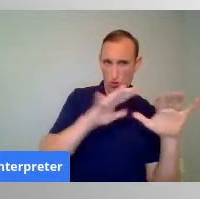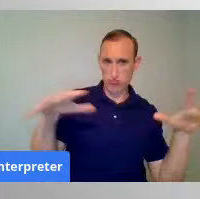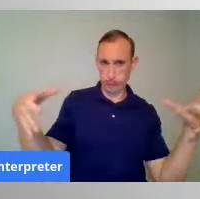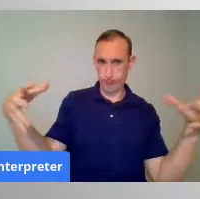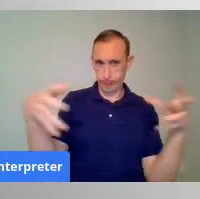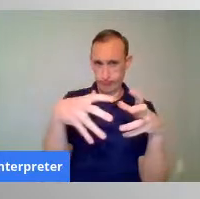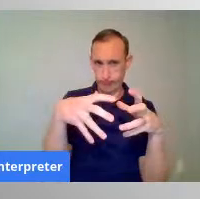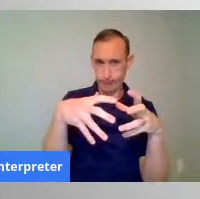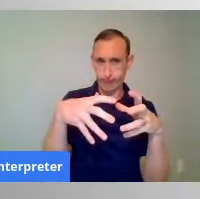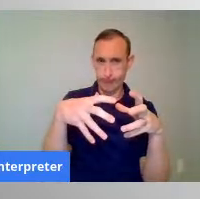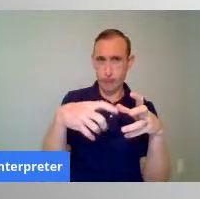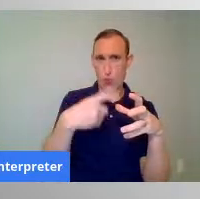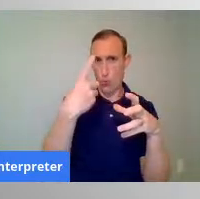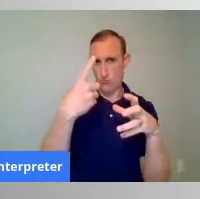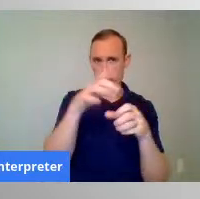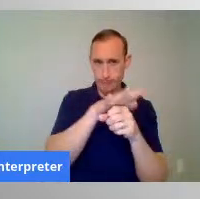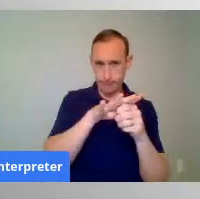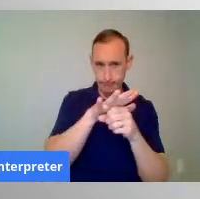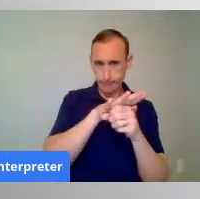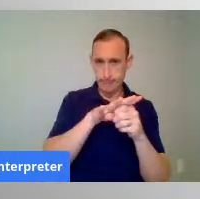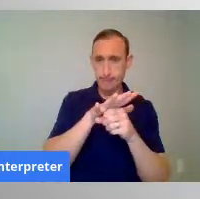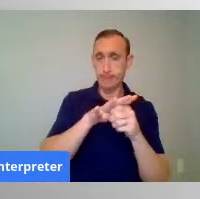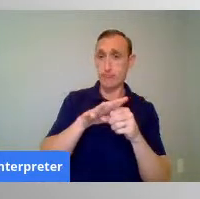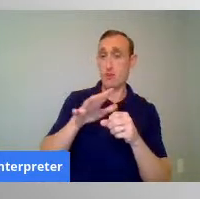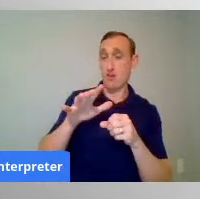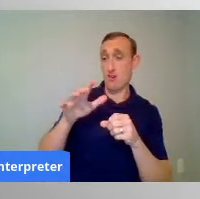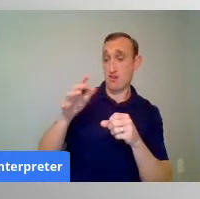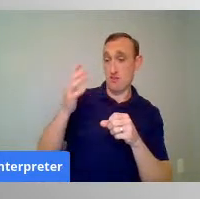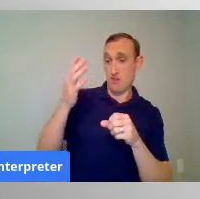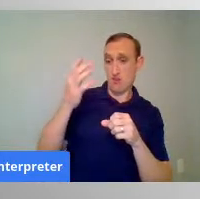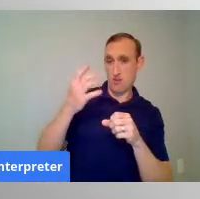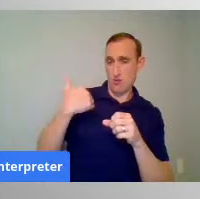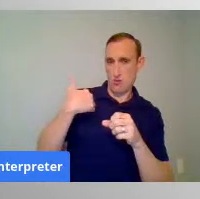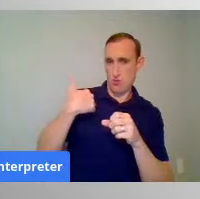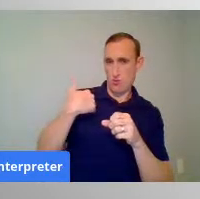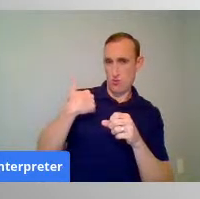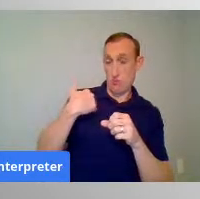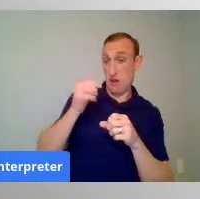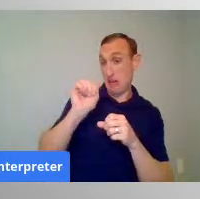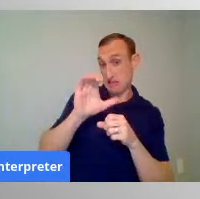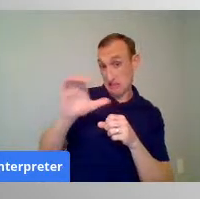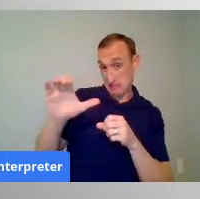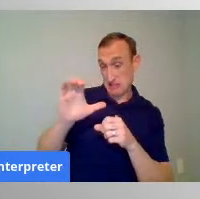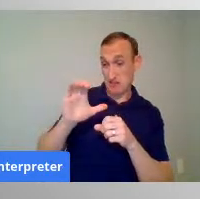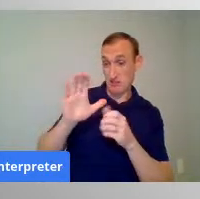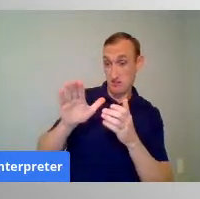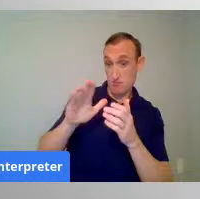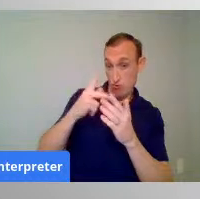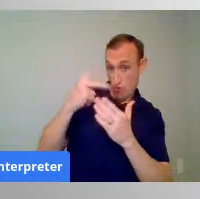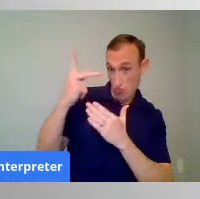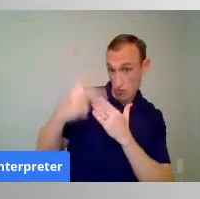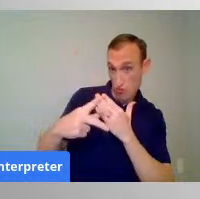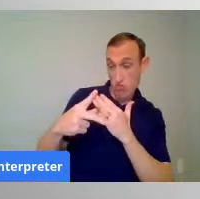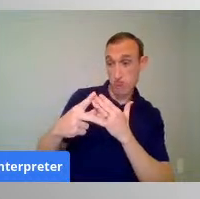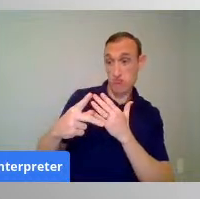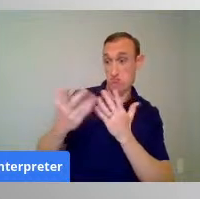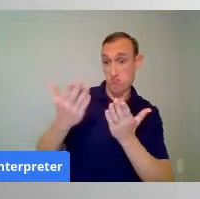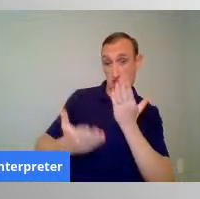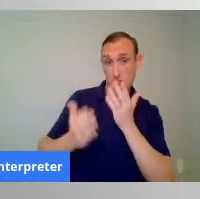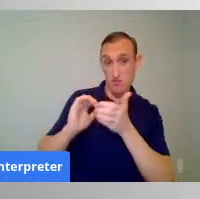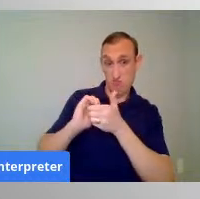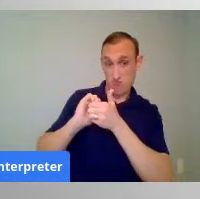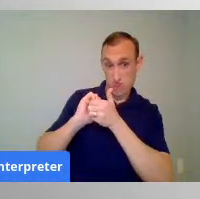that? And have we also explored, like, I mean, with ACC's programs at some of our own centers, basically really working together so